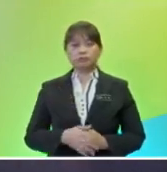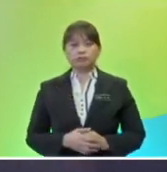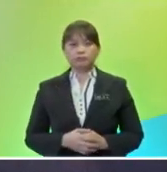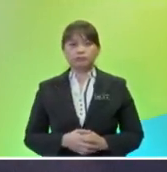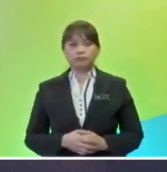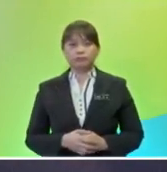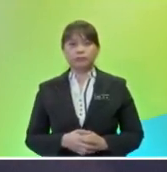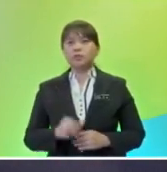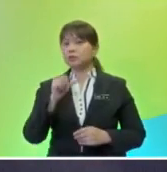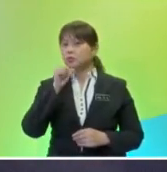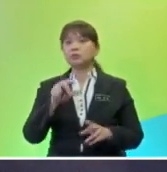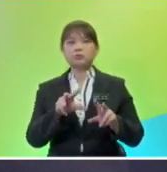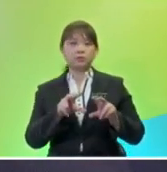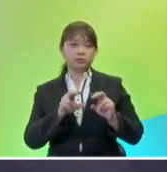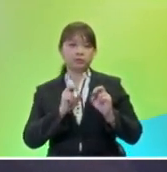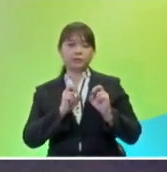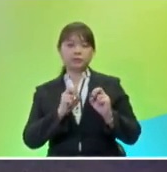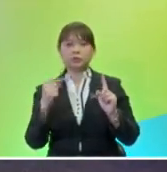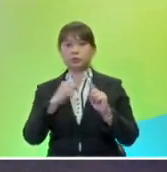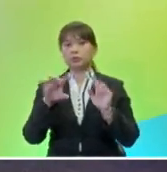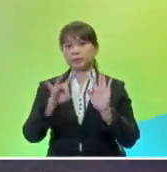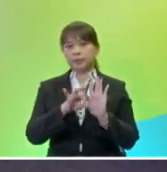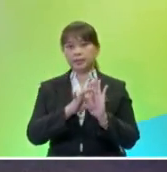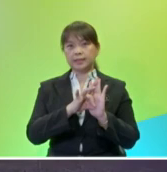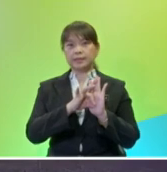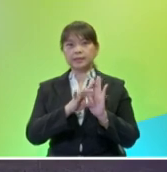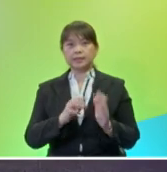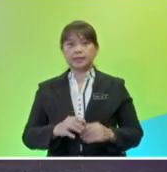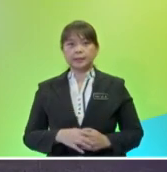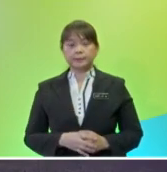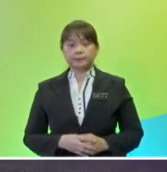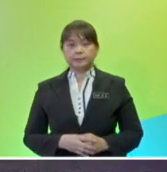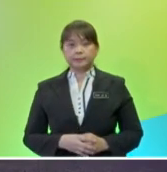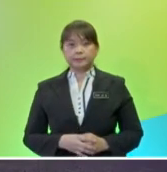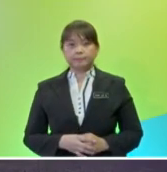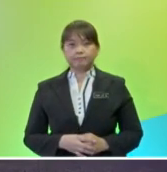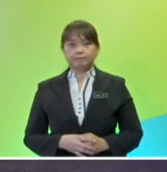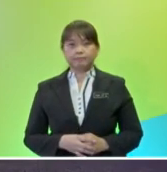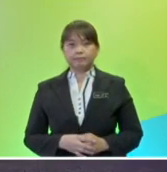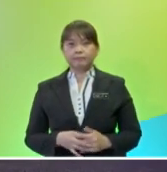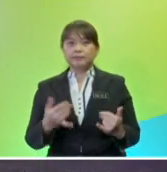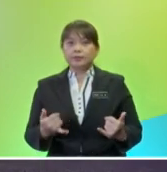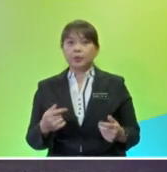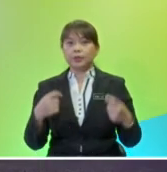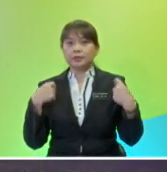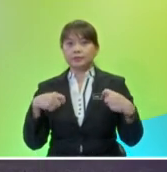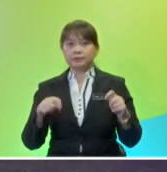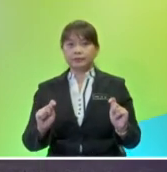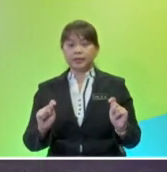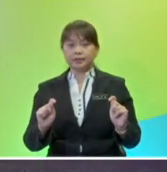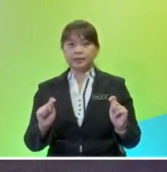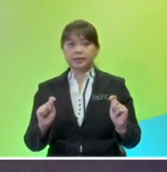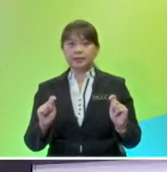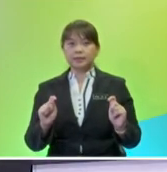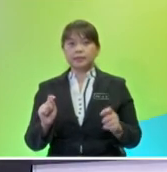not attracted to the magnet. No. So it goes here. Alright, now I'm gonna try with this marble.